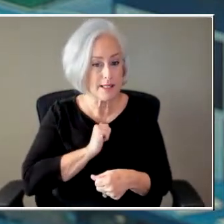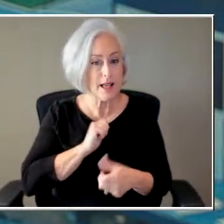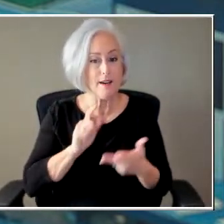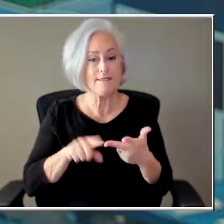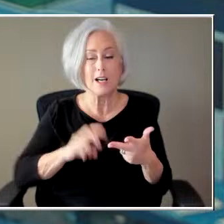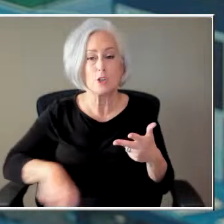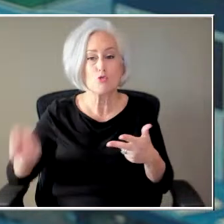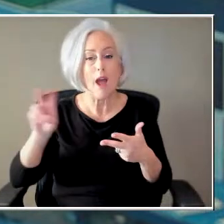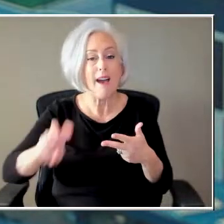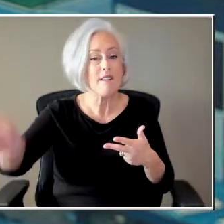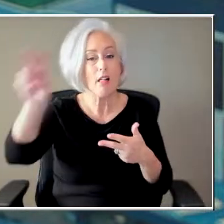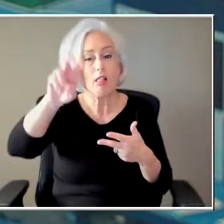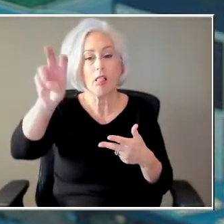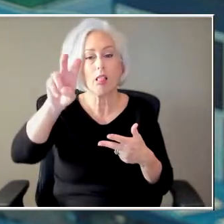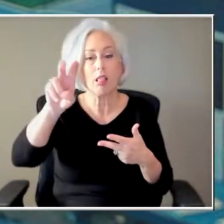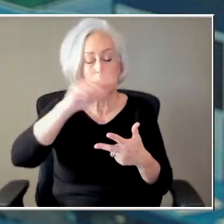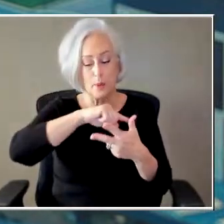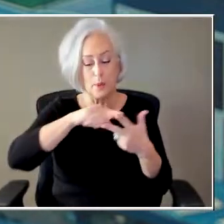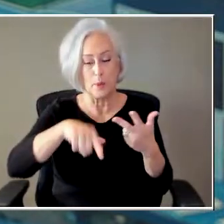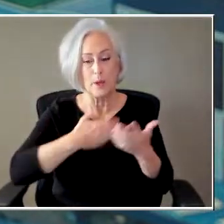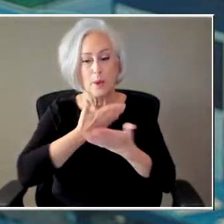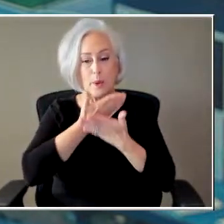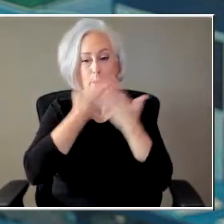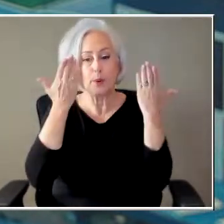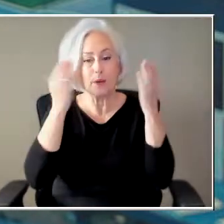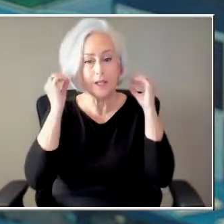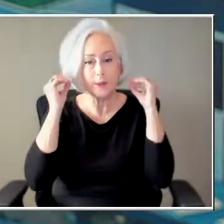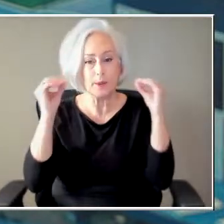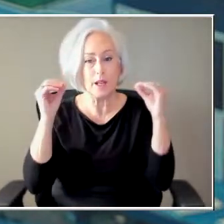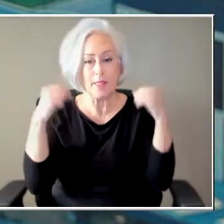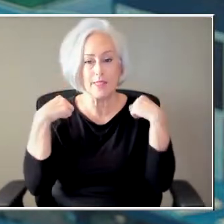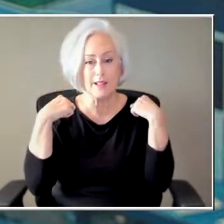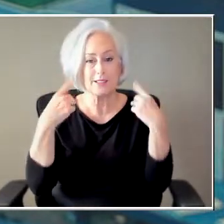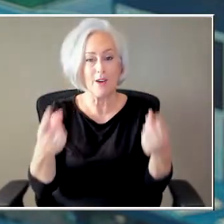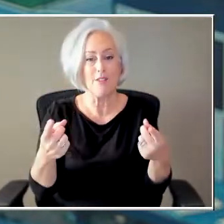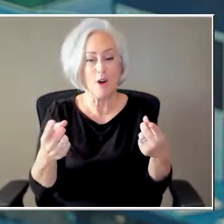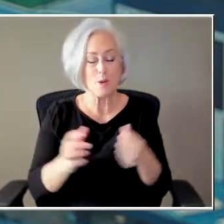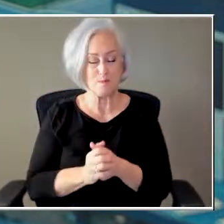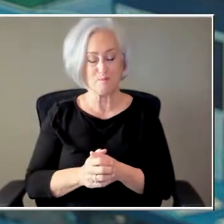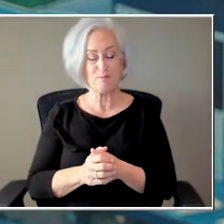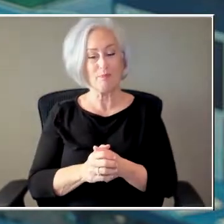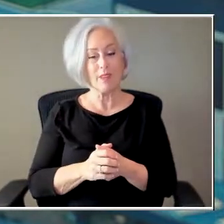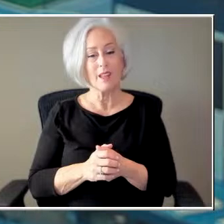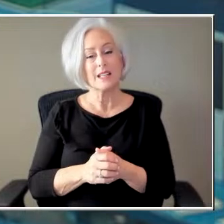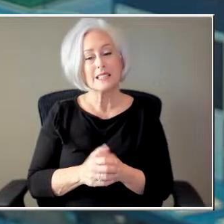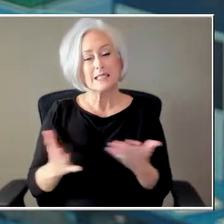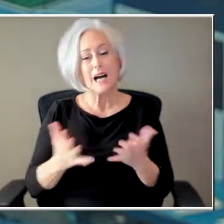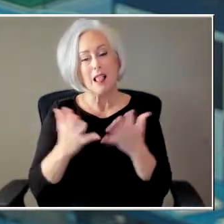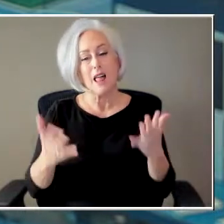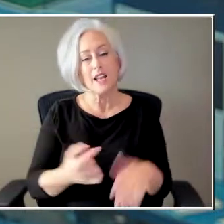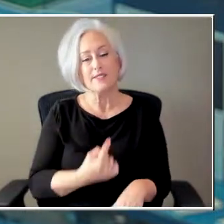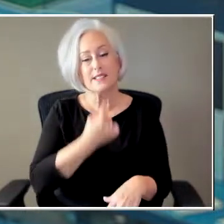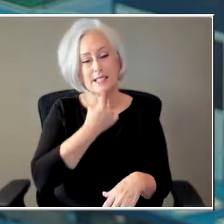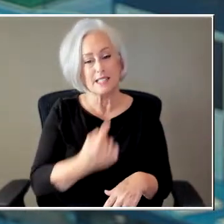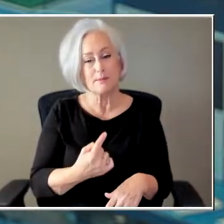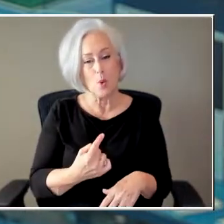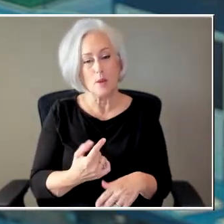really, none of them have panned out. And there's a lot of disappointment there and discouragement.